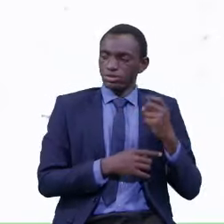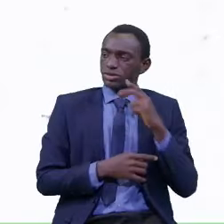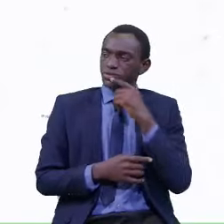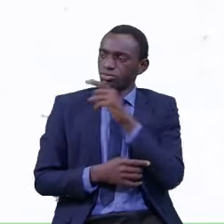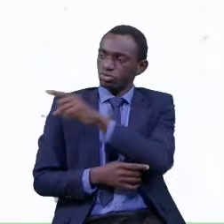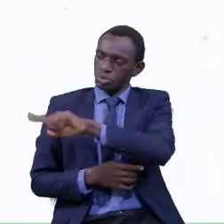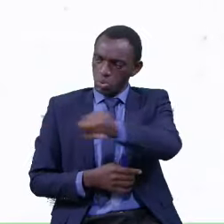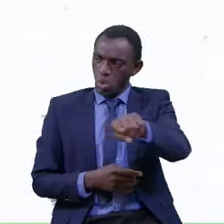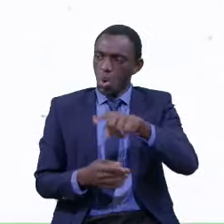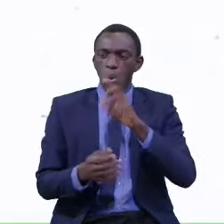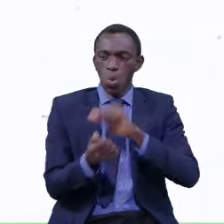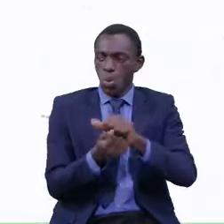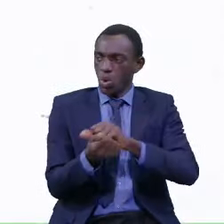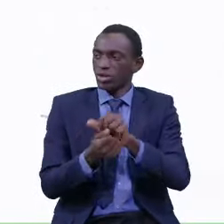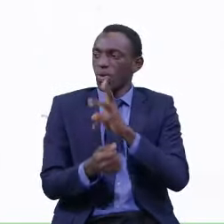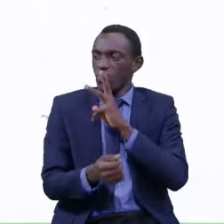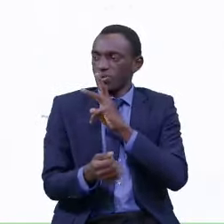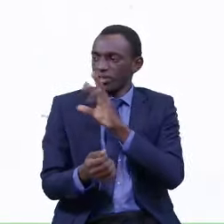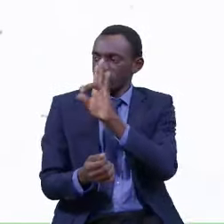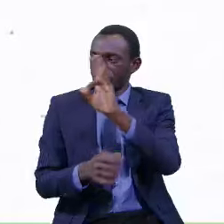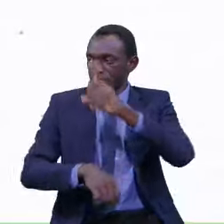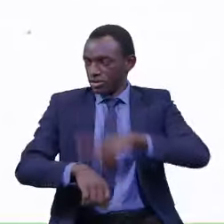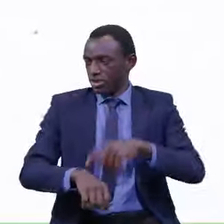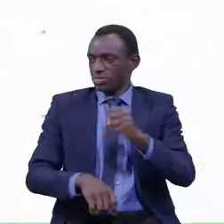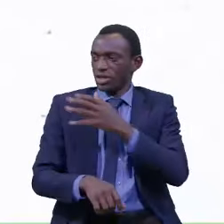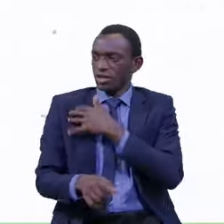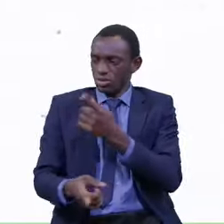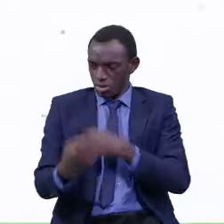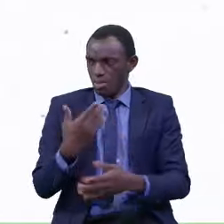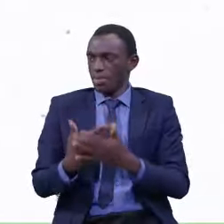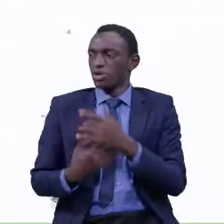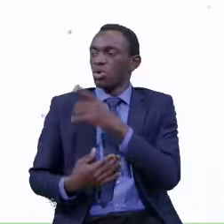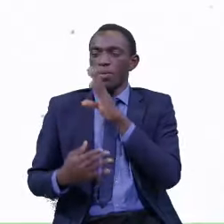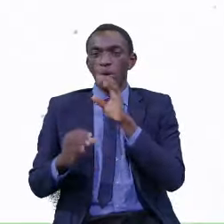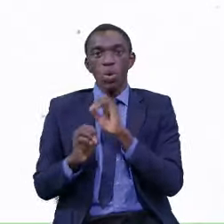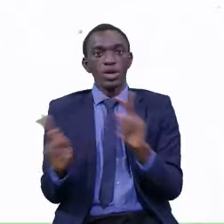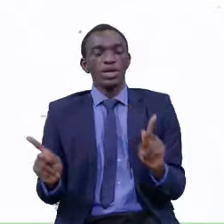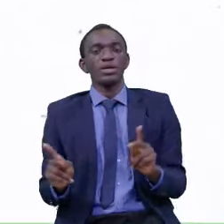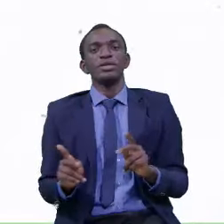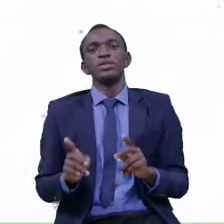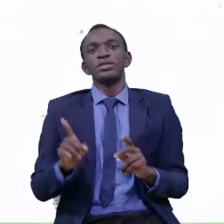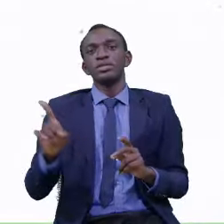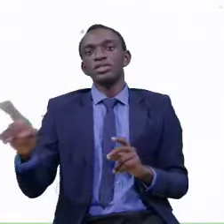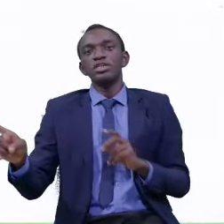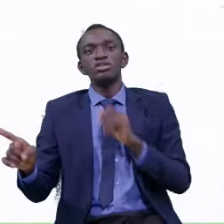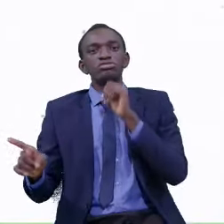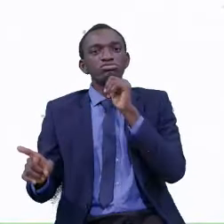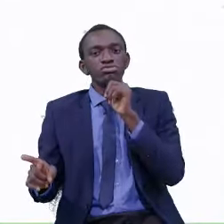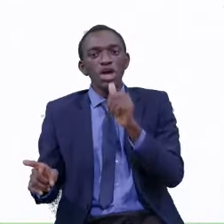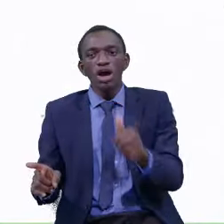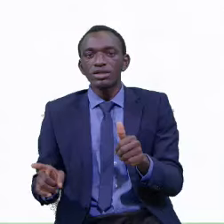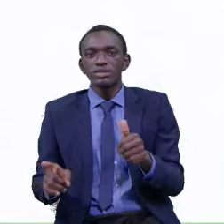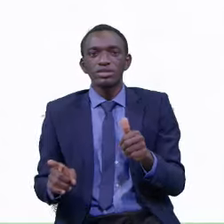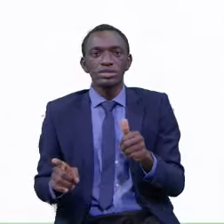out, you'll be all right. And he didn't change that. The man got angry, Abana, Fapa, you know, better than all the waters